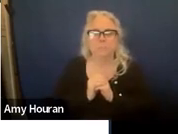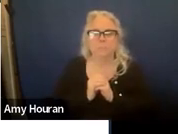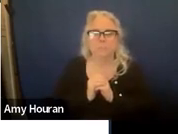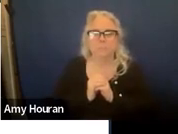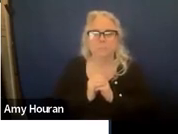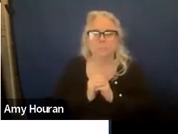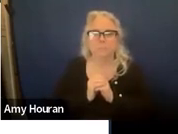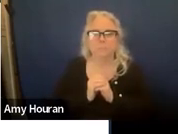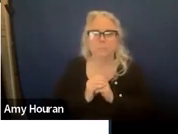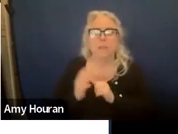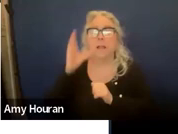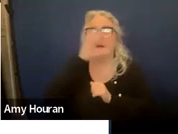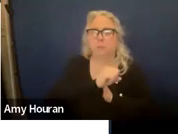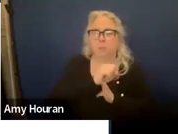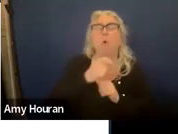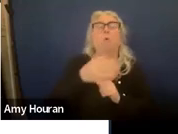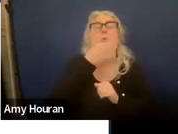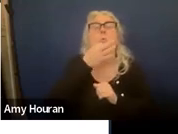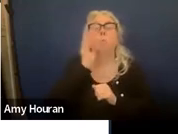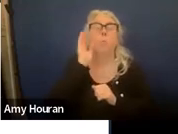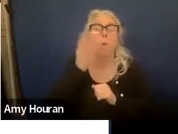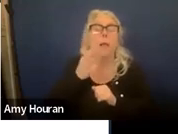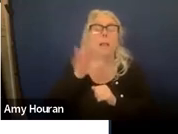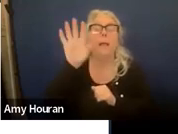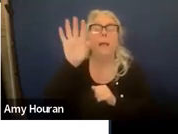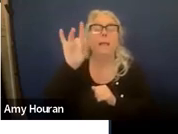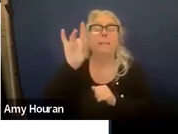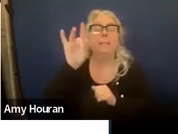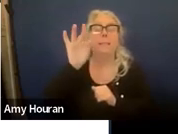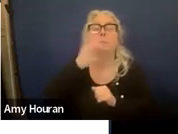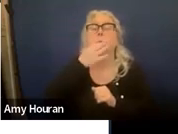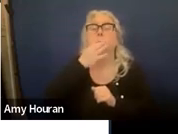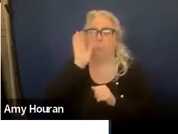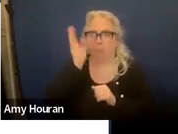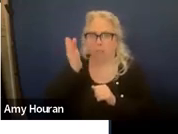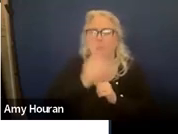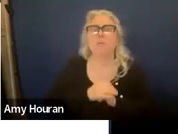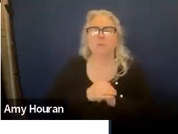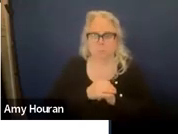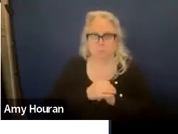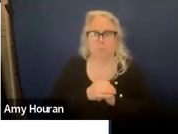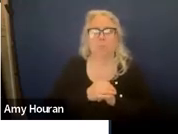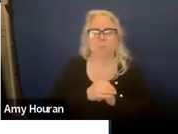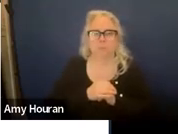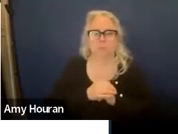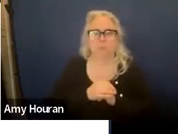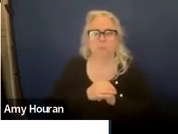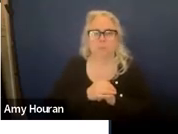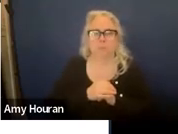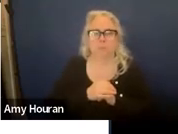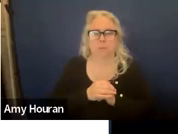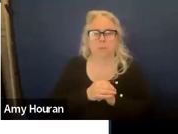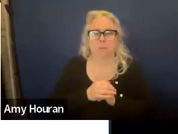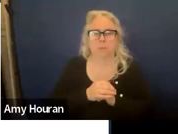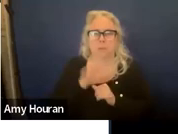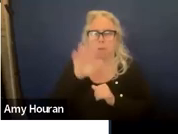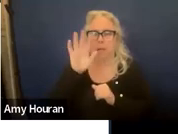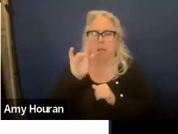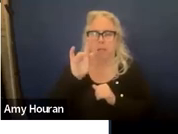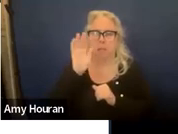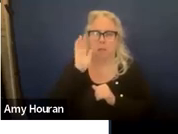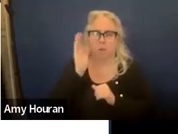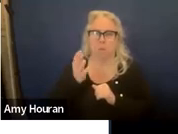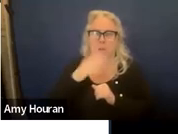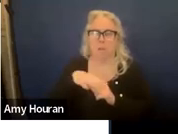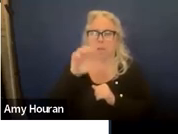Carly, soon to be 18. Soon to be 18, yes. That's the caps closed within a year. Is that what the 18th one is going